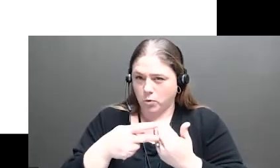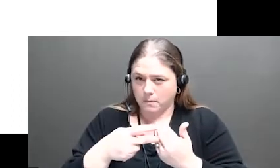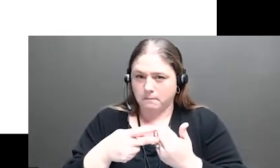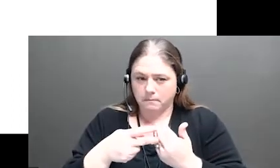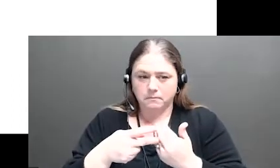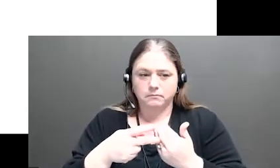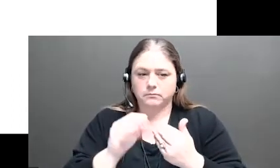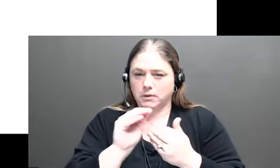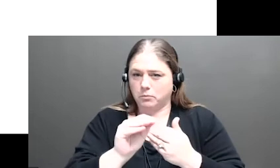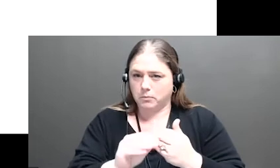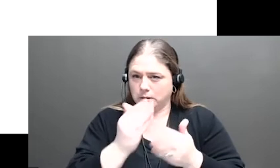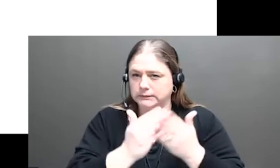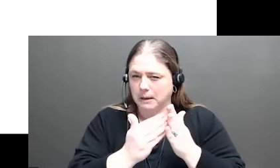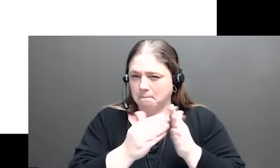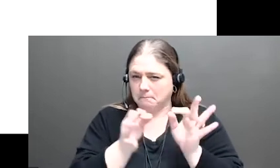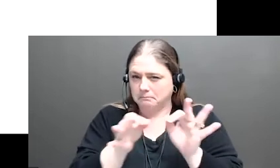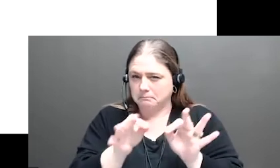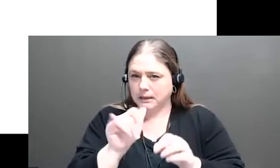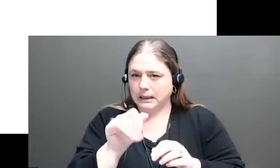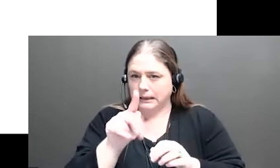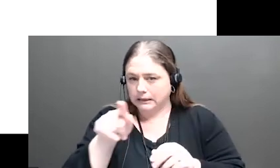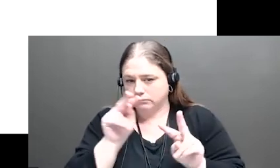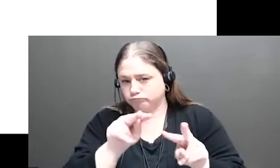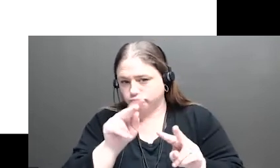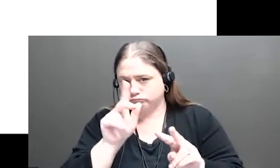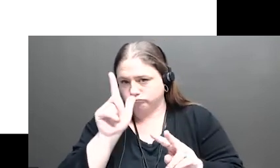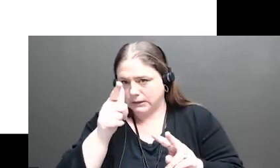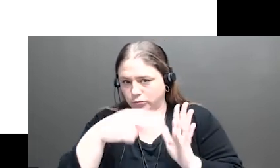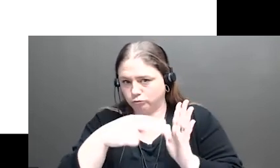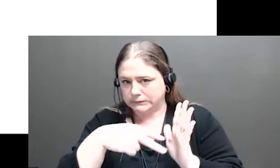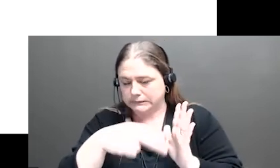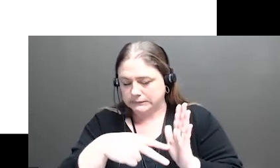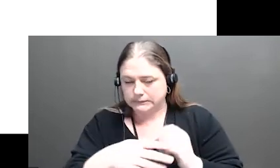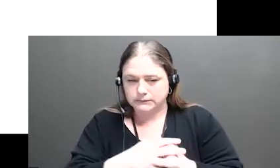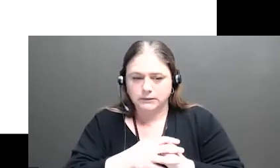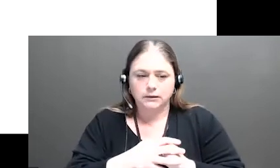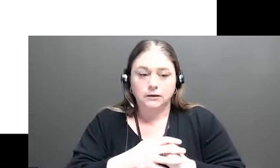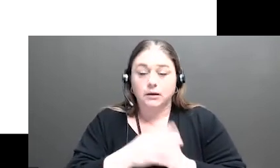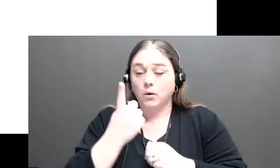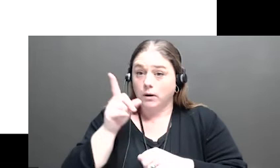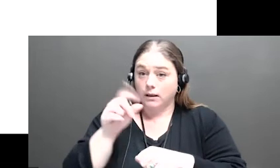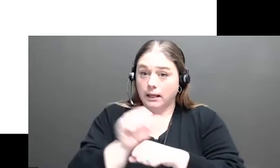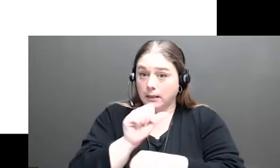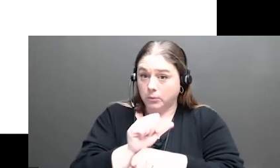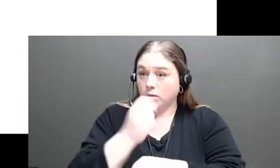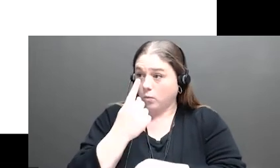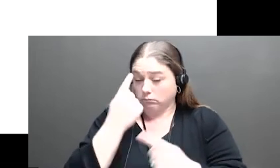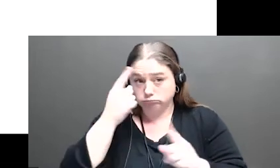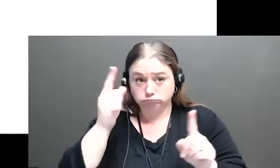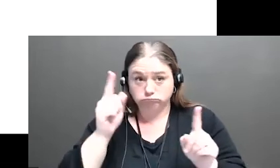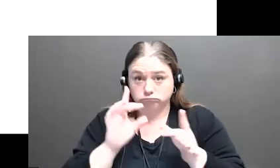below. And I can highlight that a really creative and effective partnership came out of Alberta, where job coaches